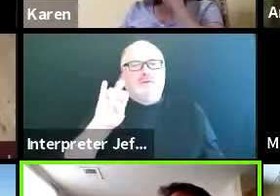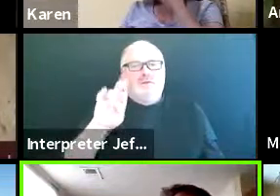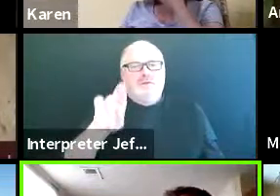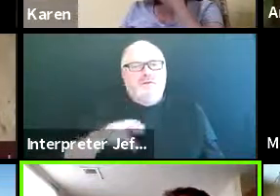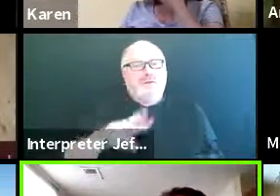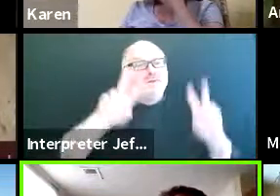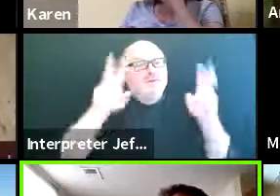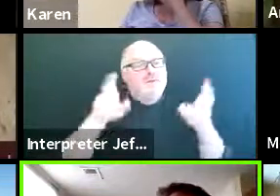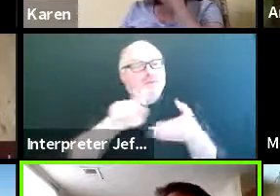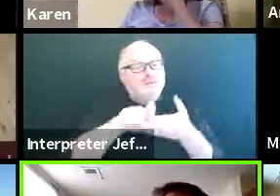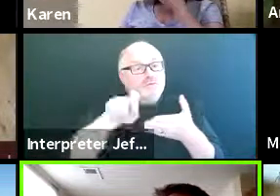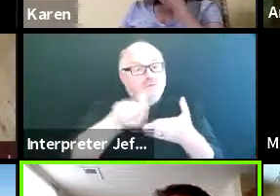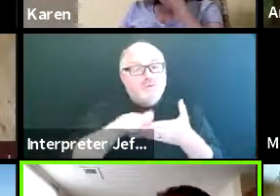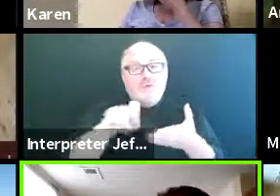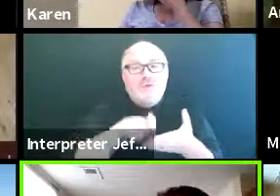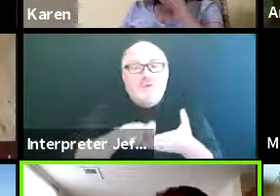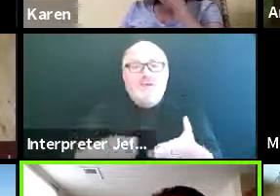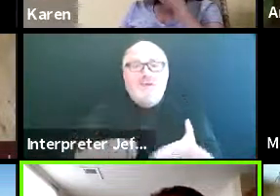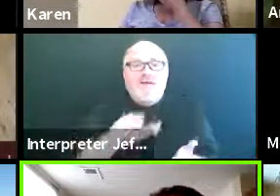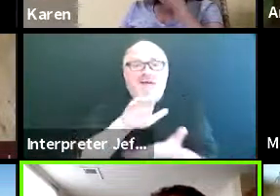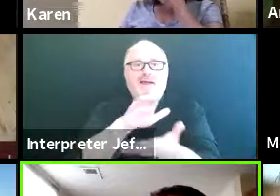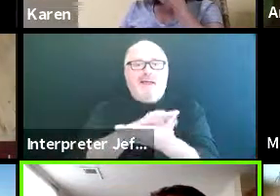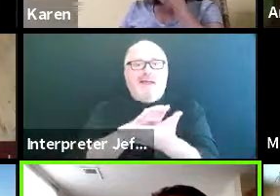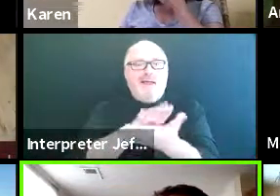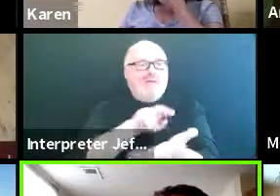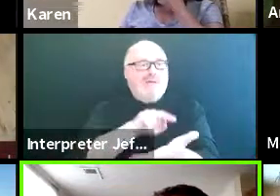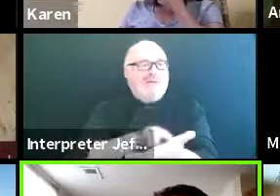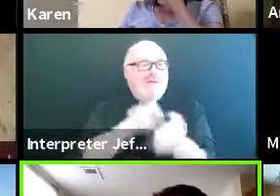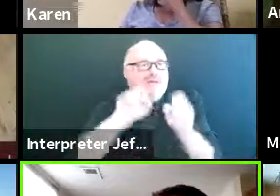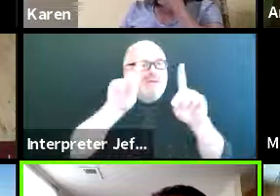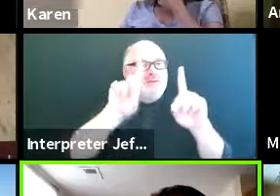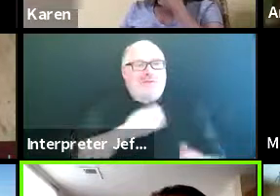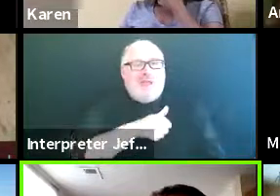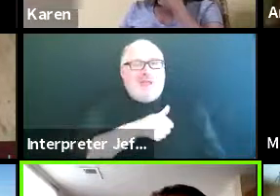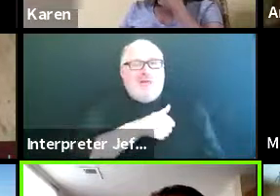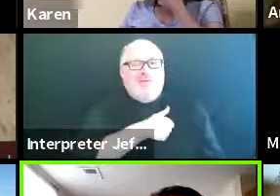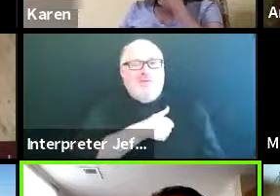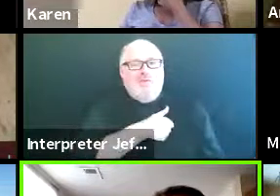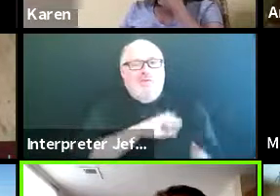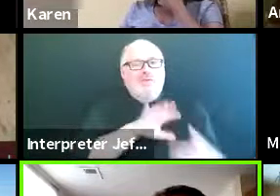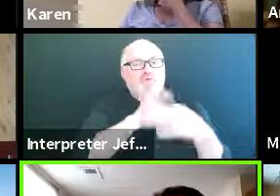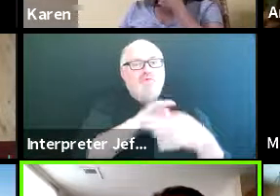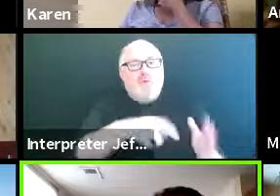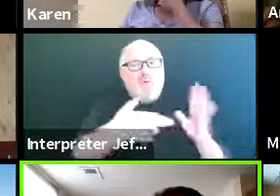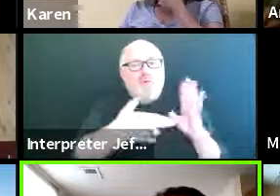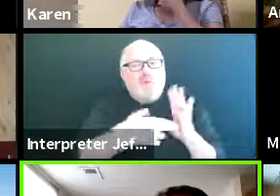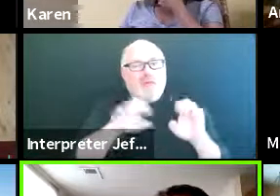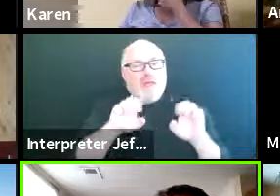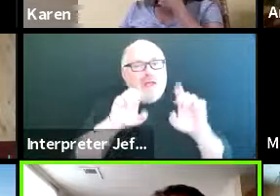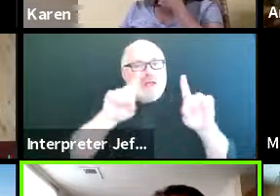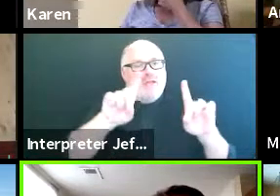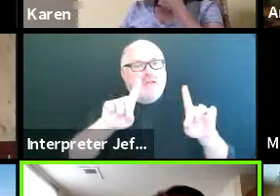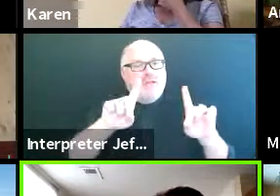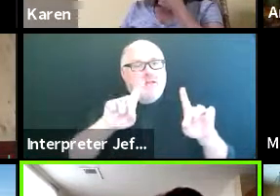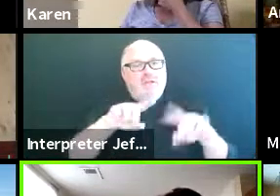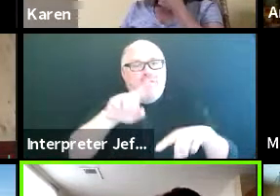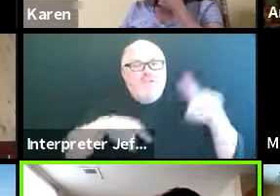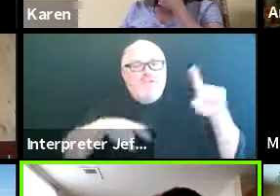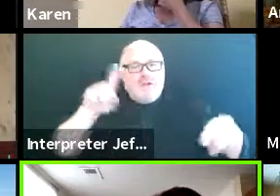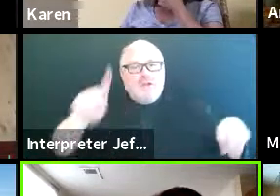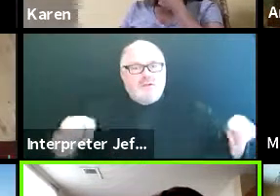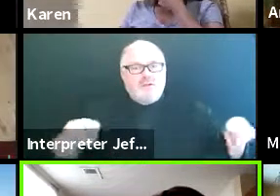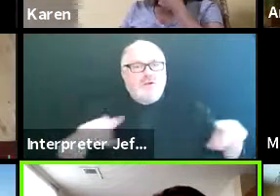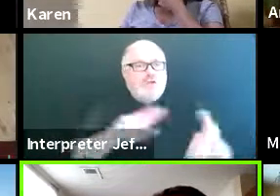of her dissertation. It is Academic Nurse Educator Attitudes Regarding Their Role Educating Ethnically and